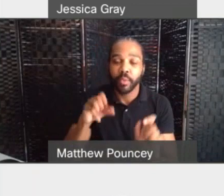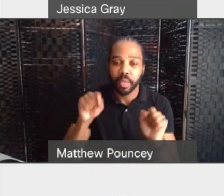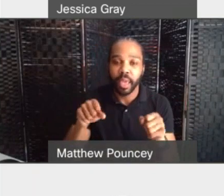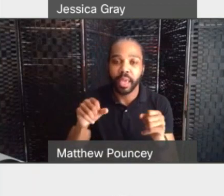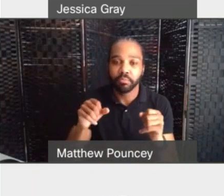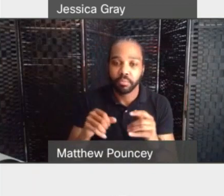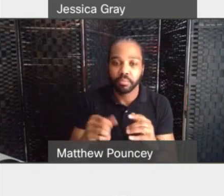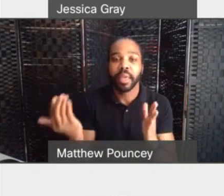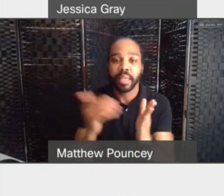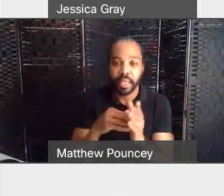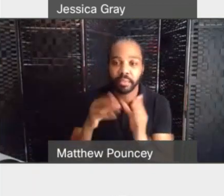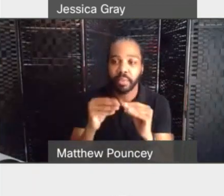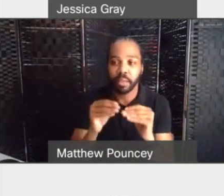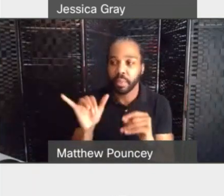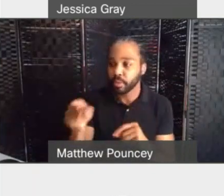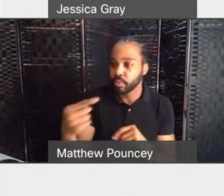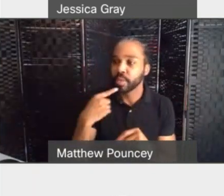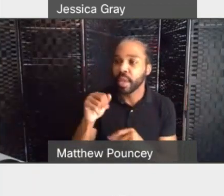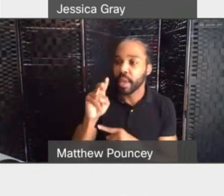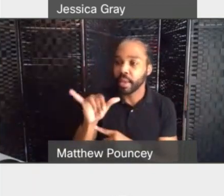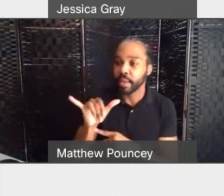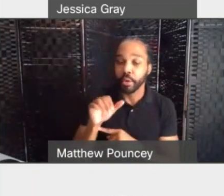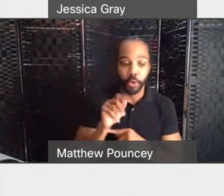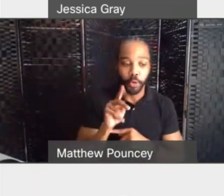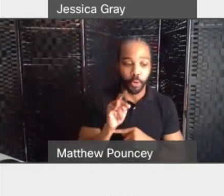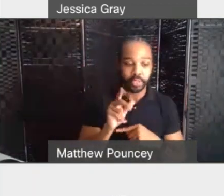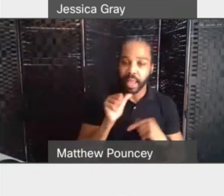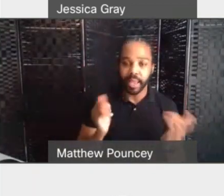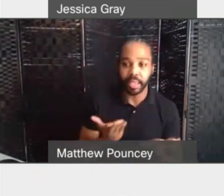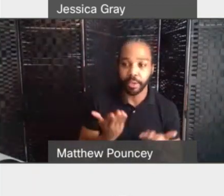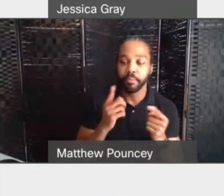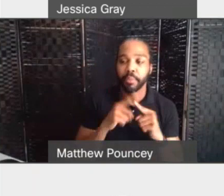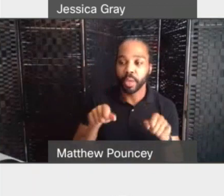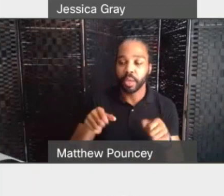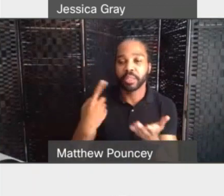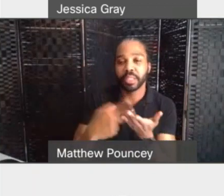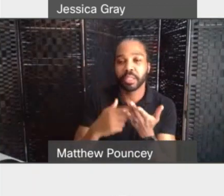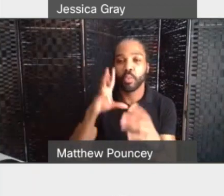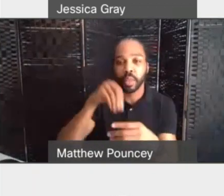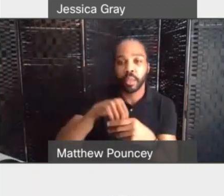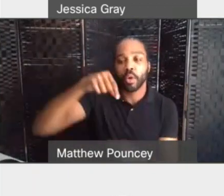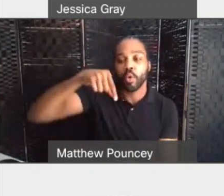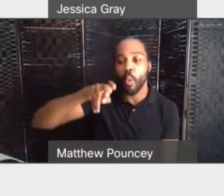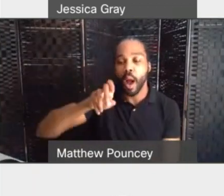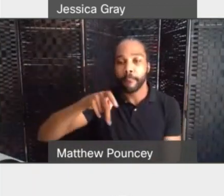you said, Kirk's not here, but we can talk and within QAPMA about how to resume the day